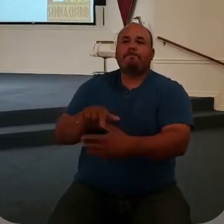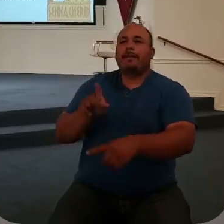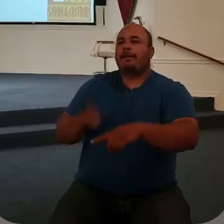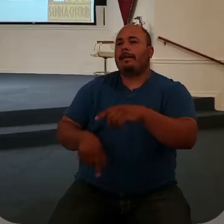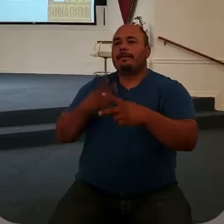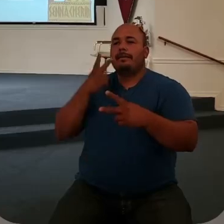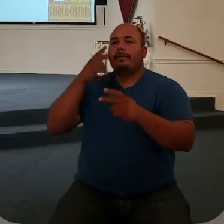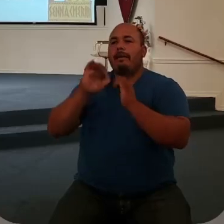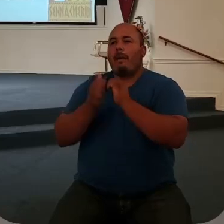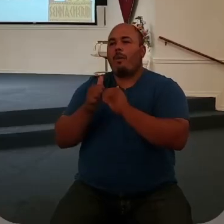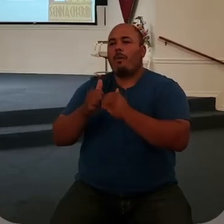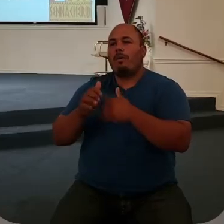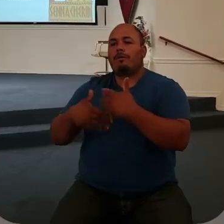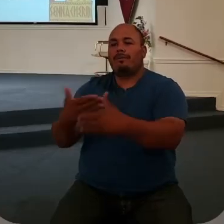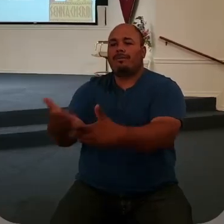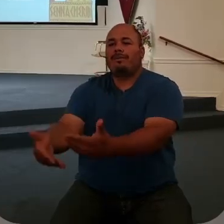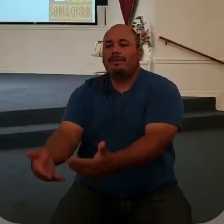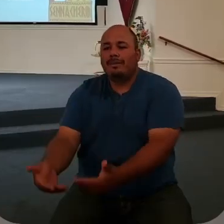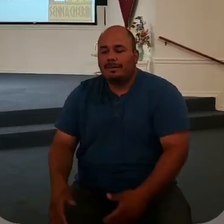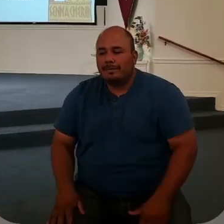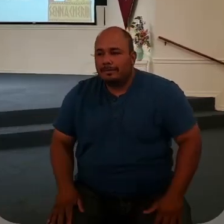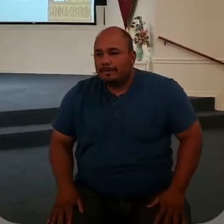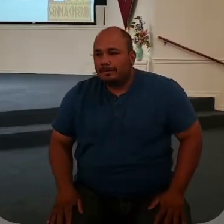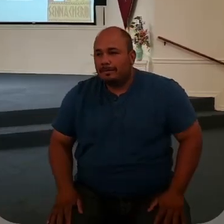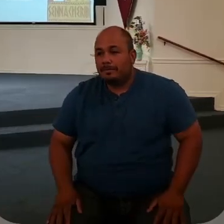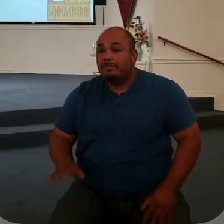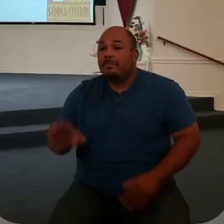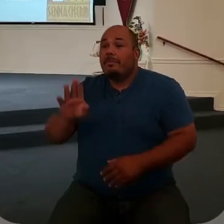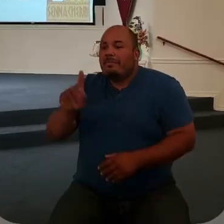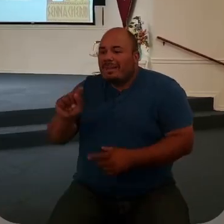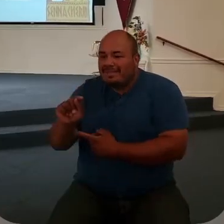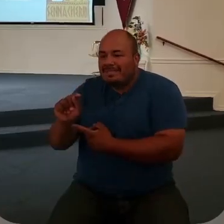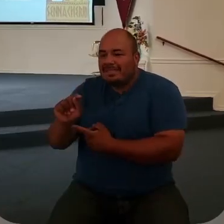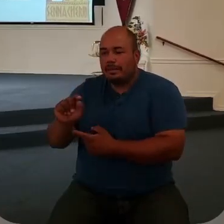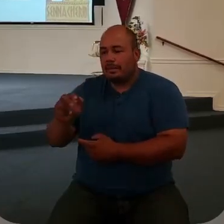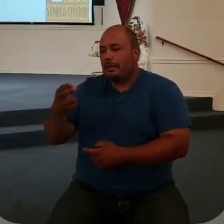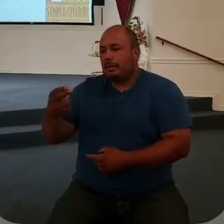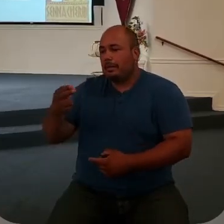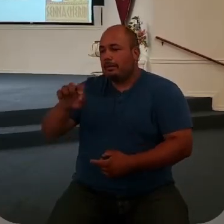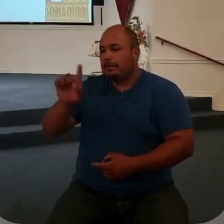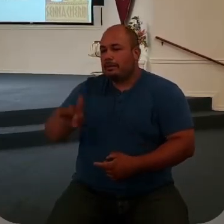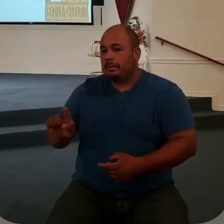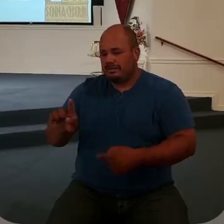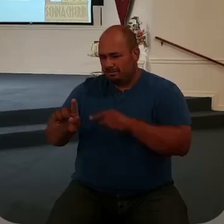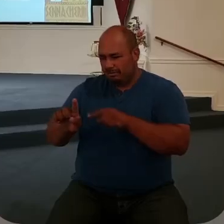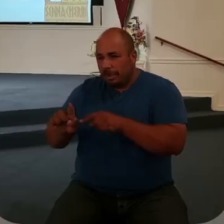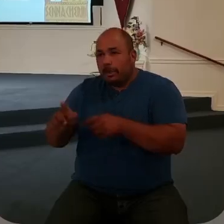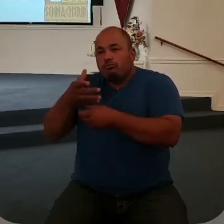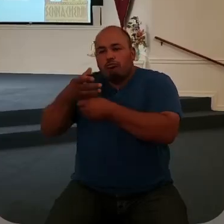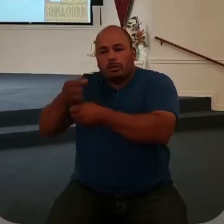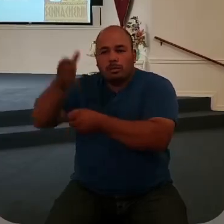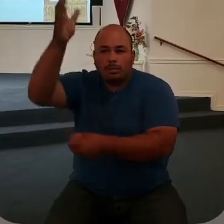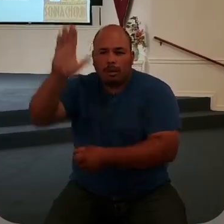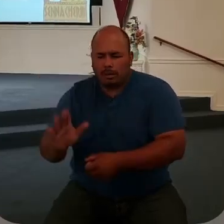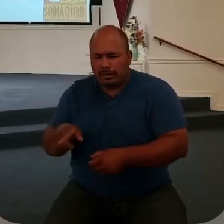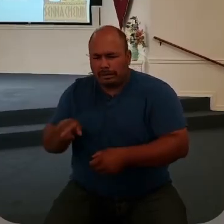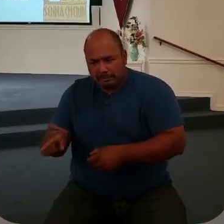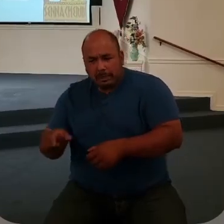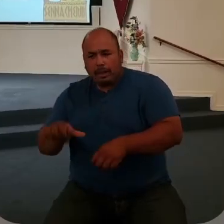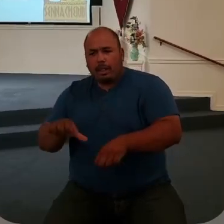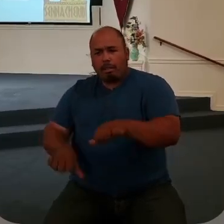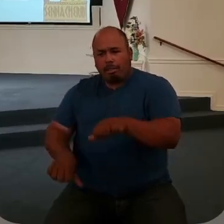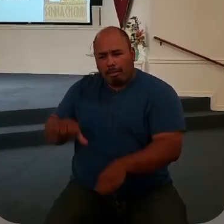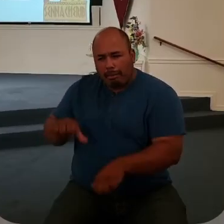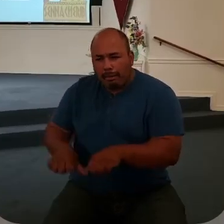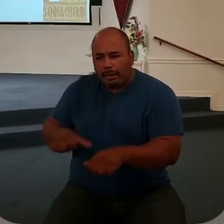Yet Hezekiah trusted in God. He was a man of faith. He had faltered maybe a little bit at first, but